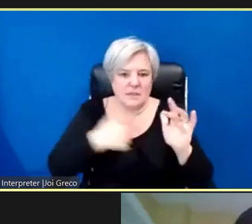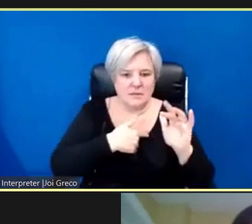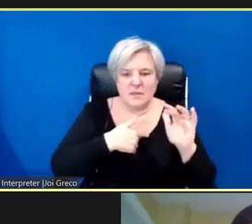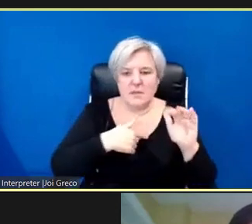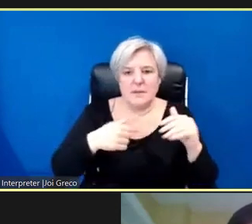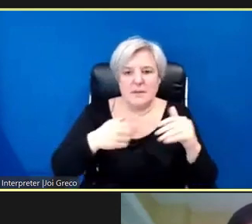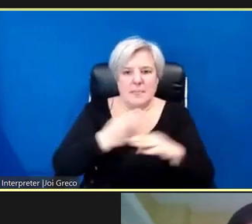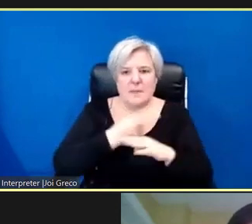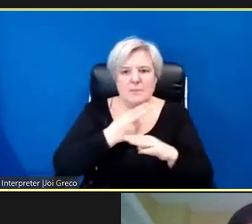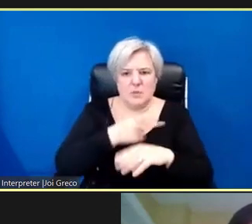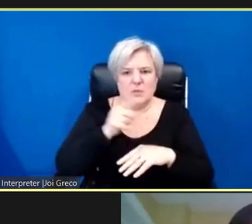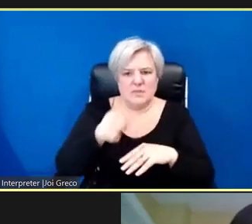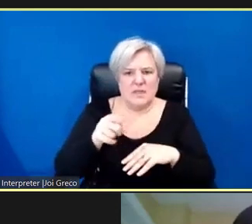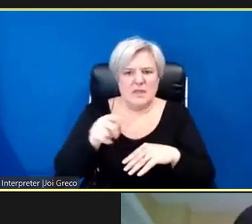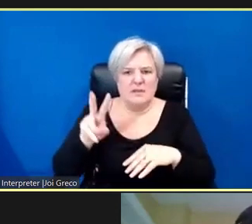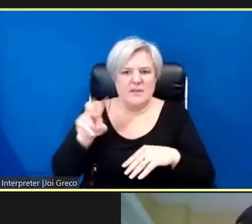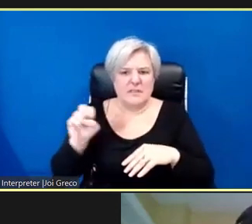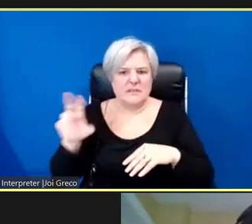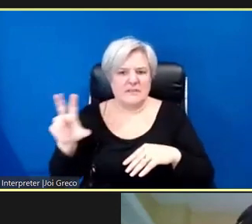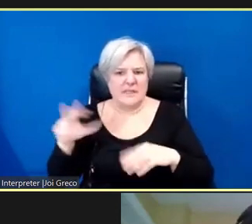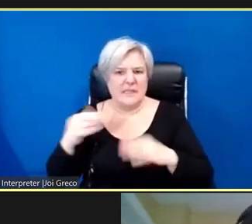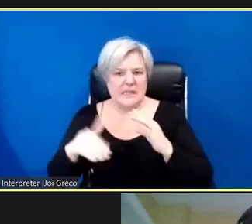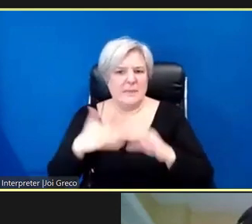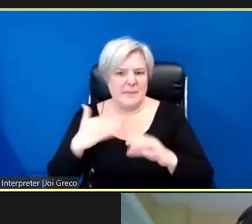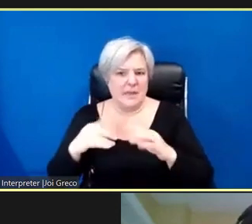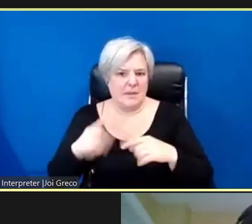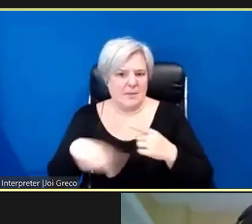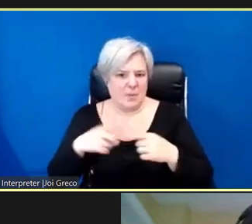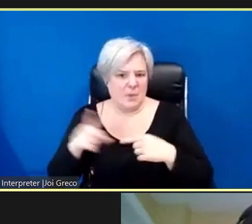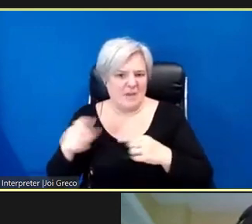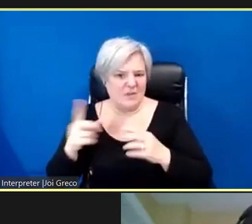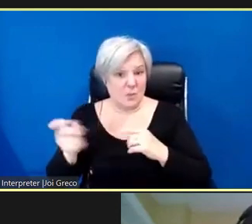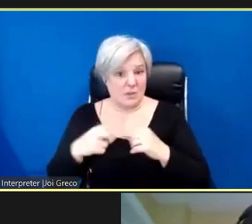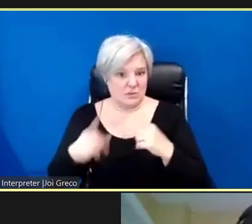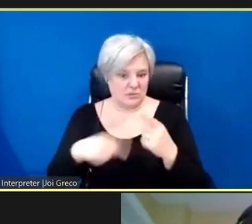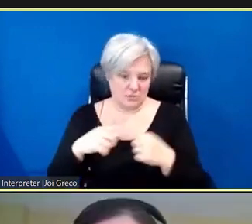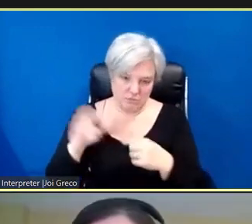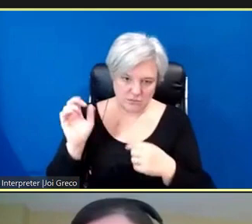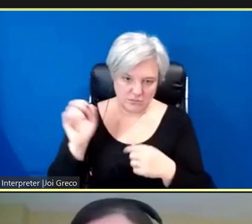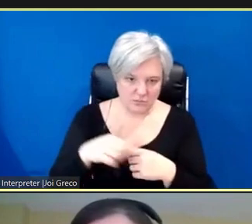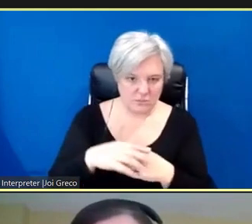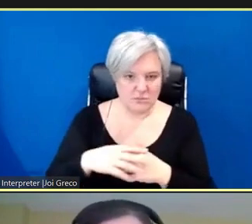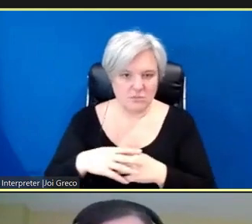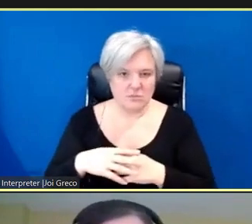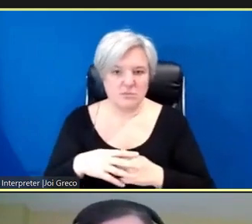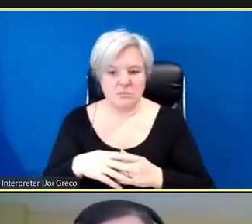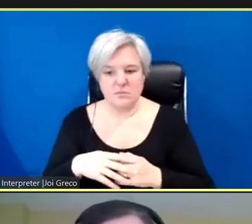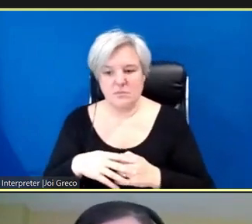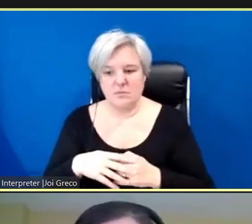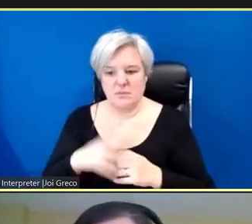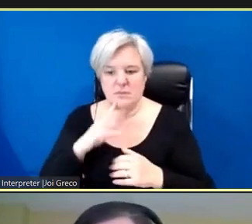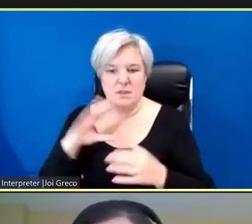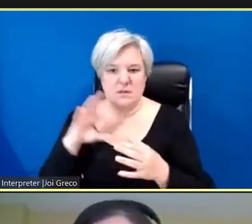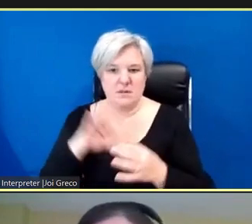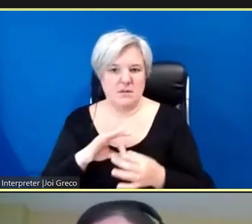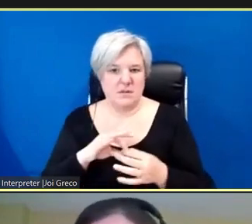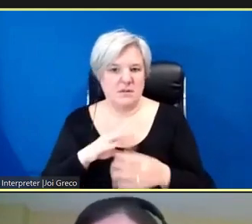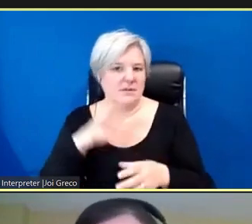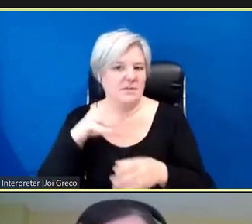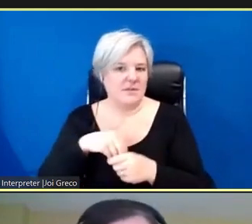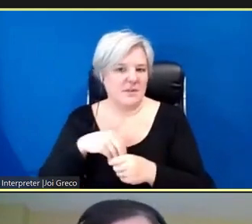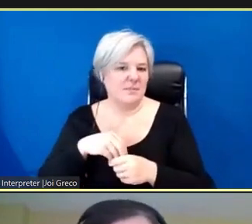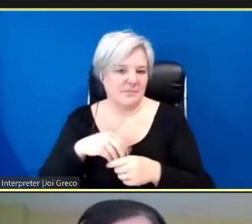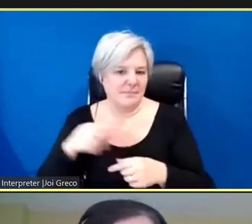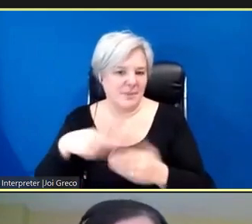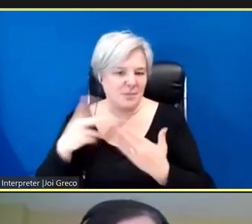to please use the VSV email when reaching out for support and engagement and